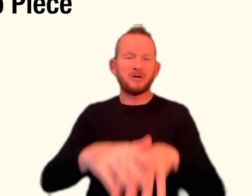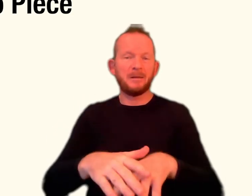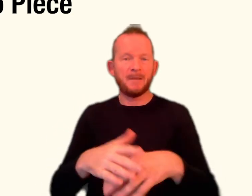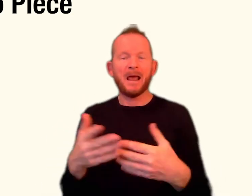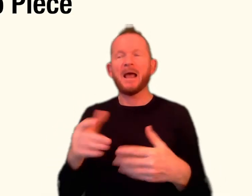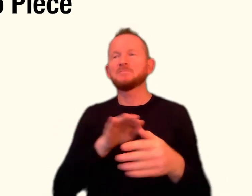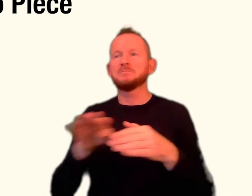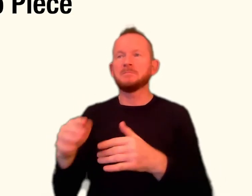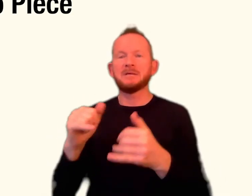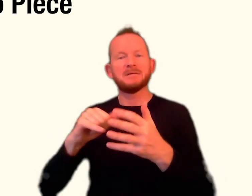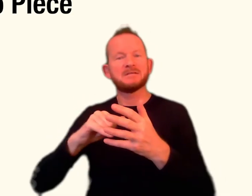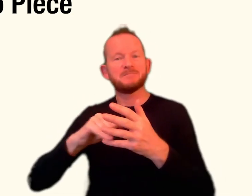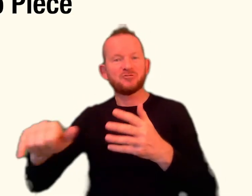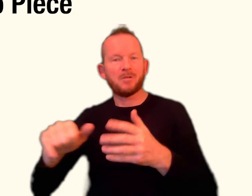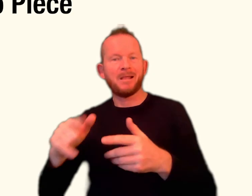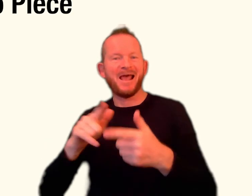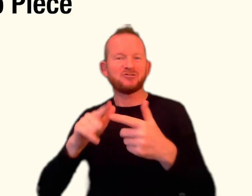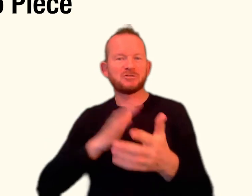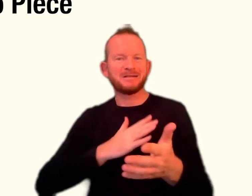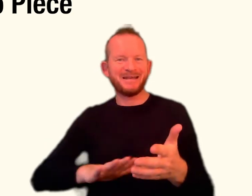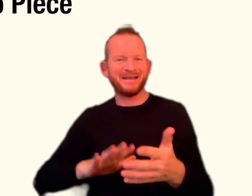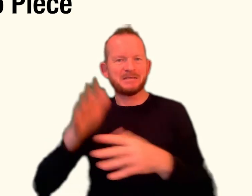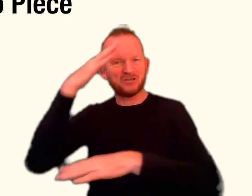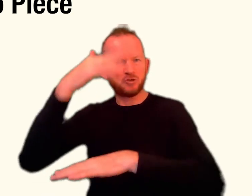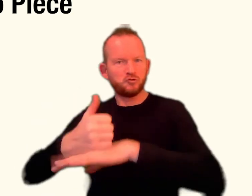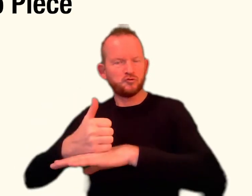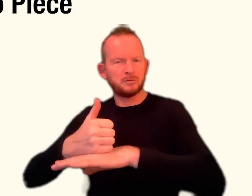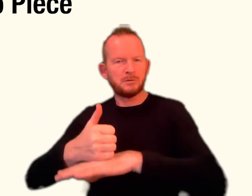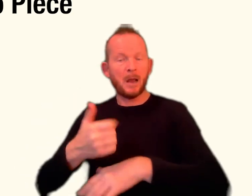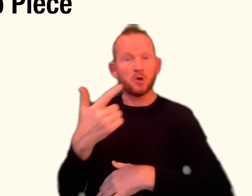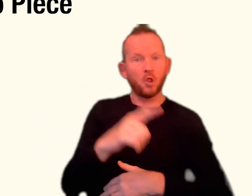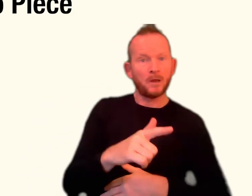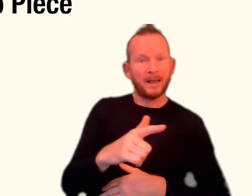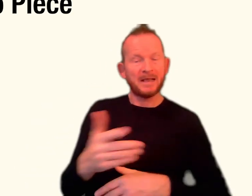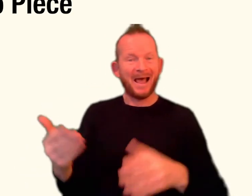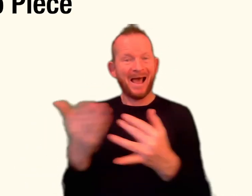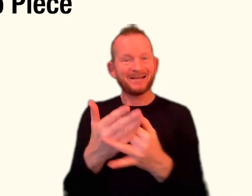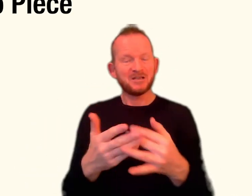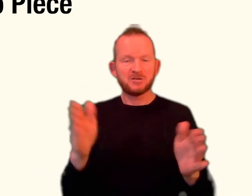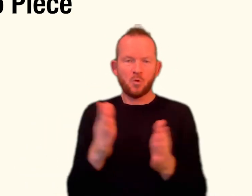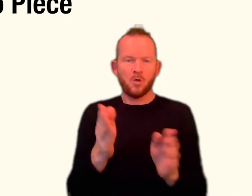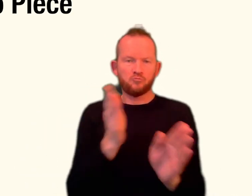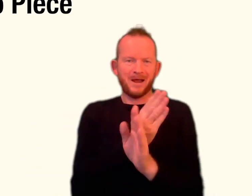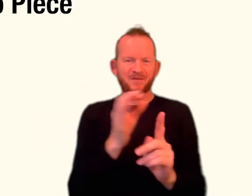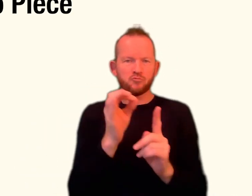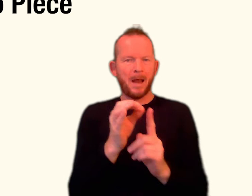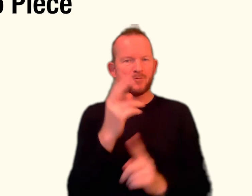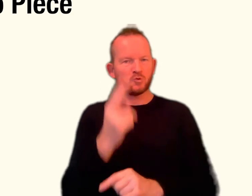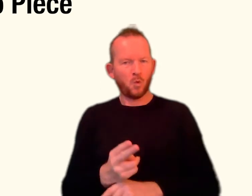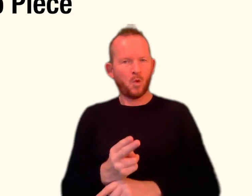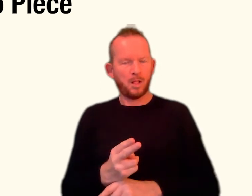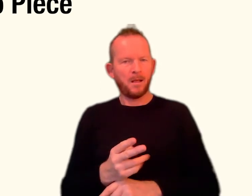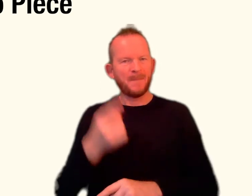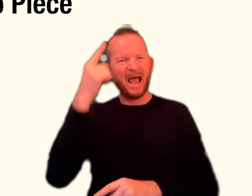institution. I was very privileged to have access to a small private primary school, and in reaction to this, my headmistress